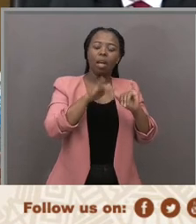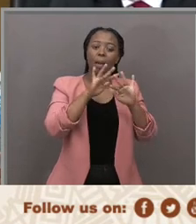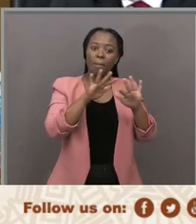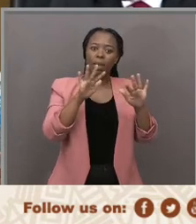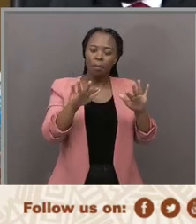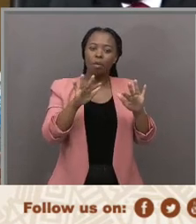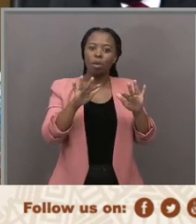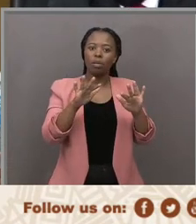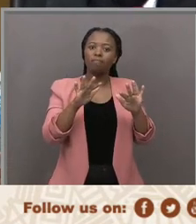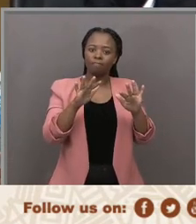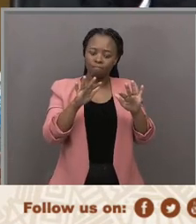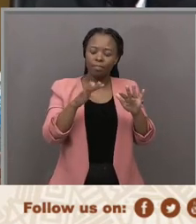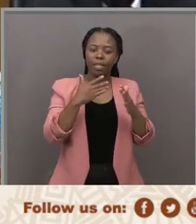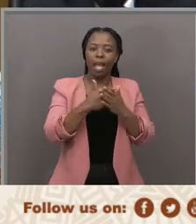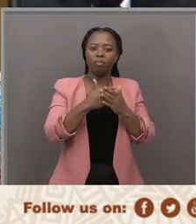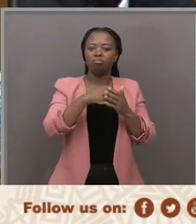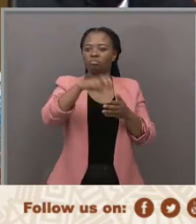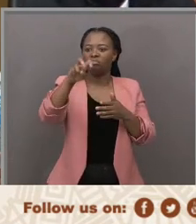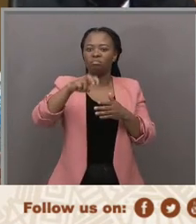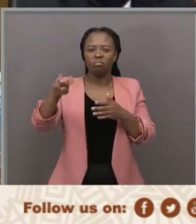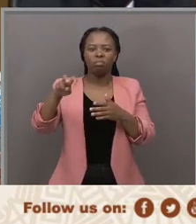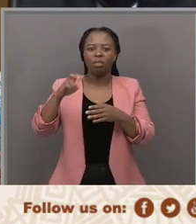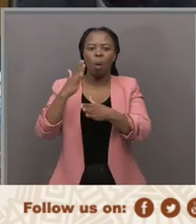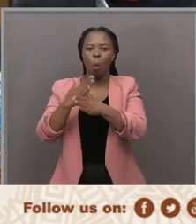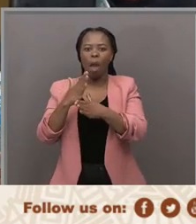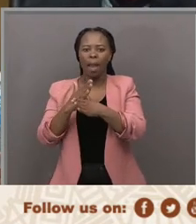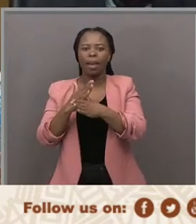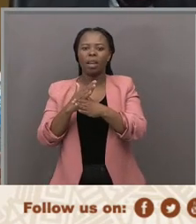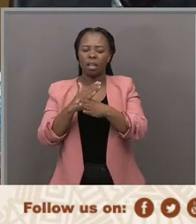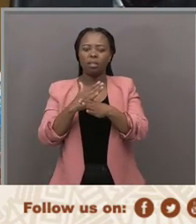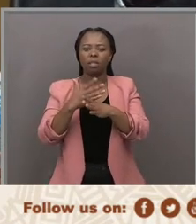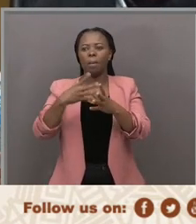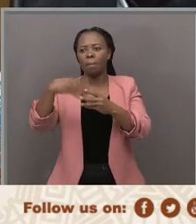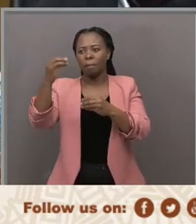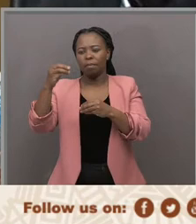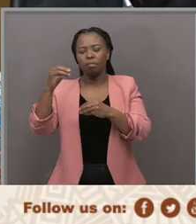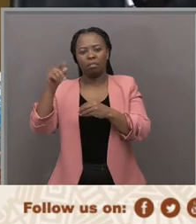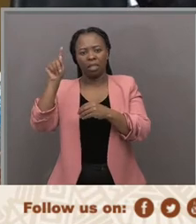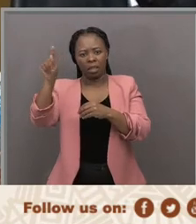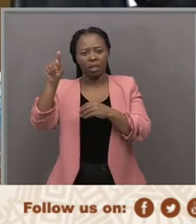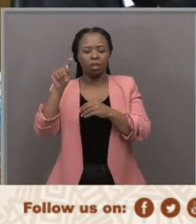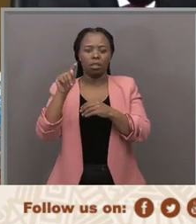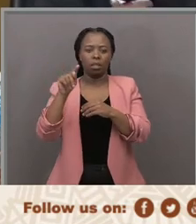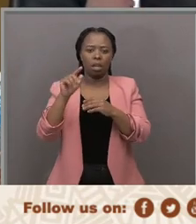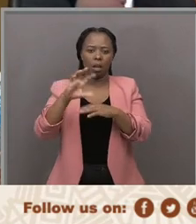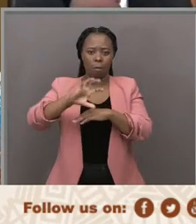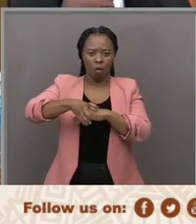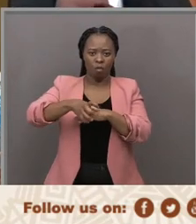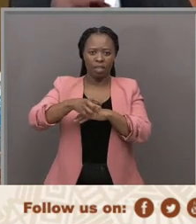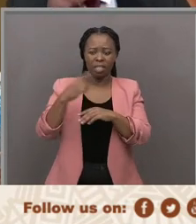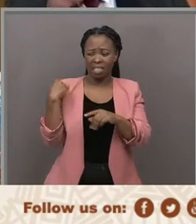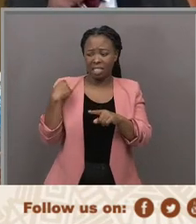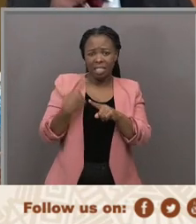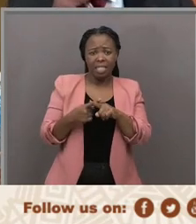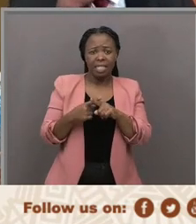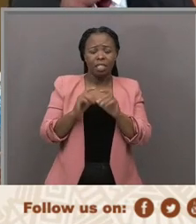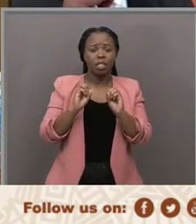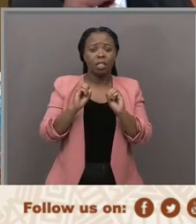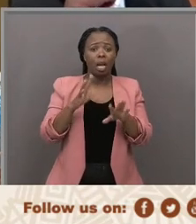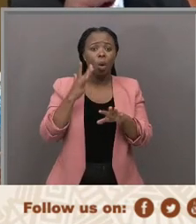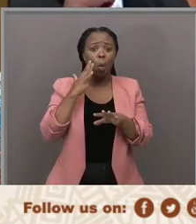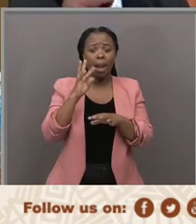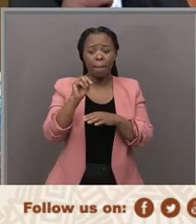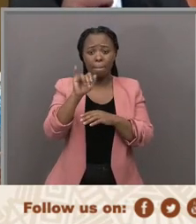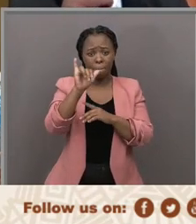locate, work, and live in our province. Since the start of the sixth administration in May, we